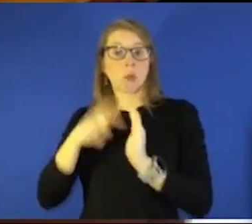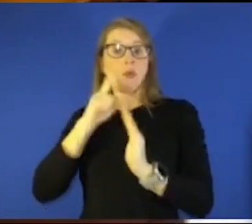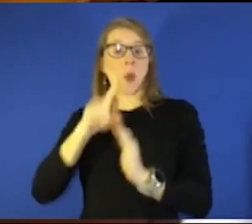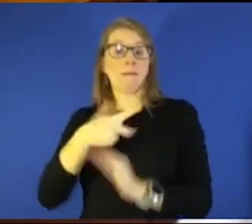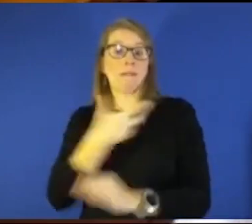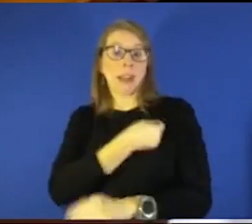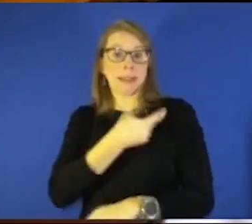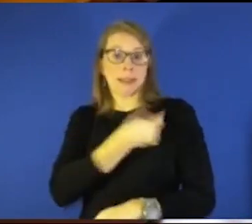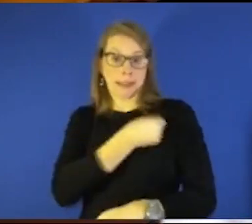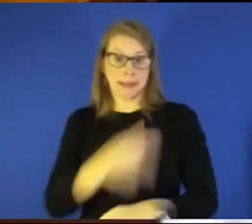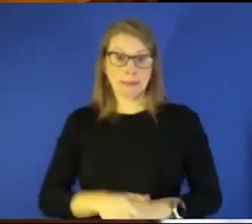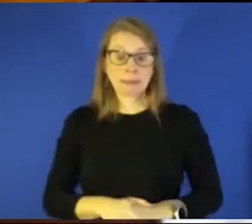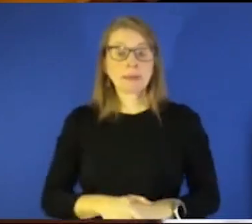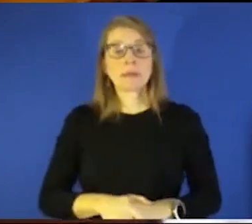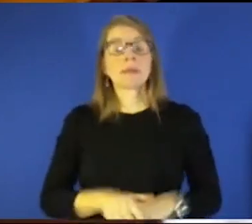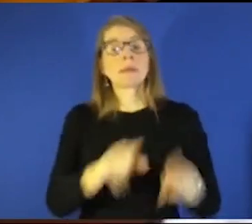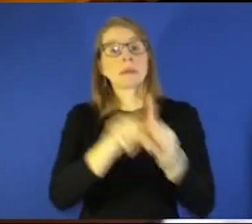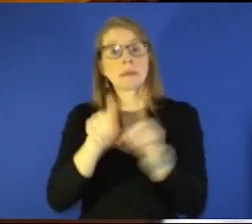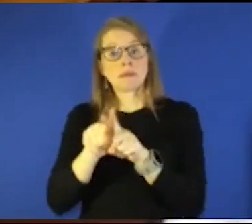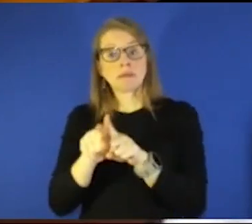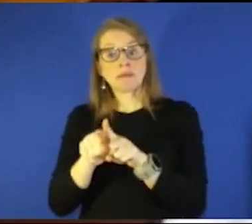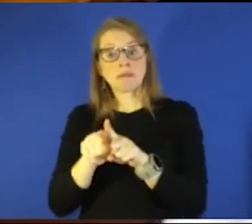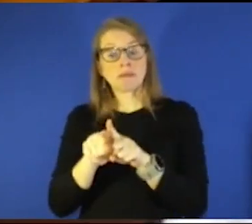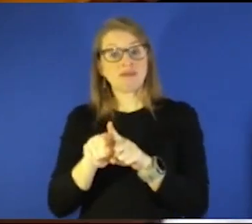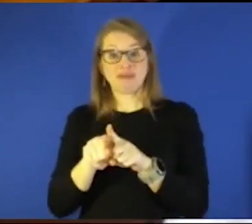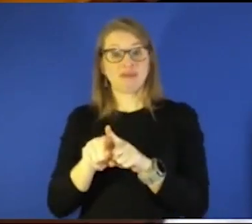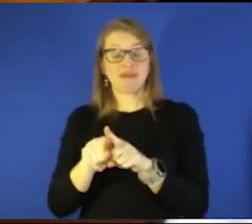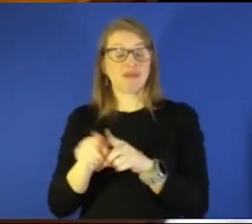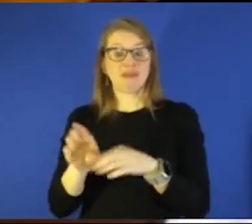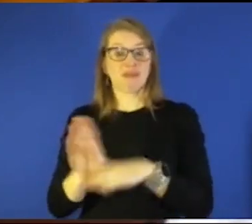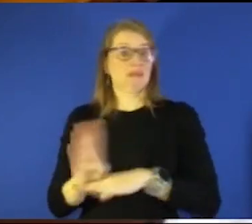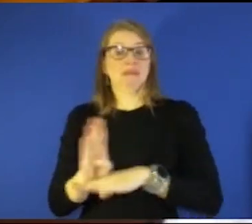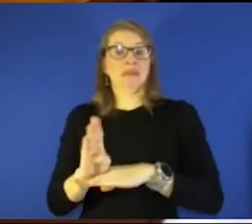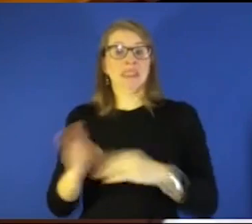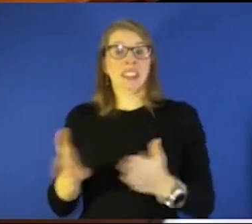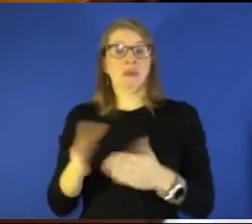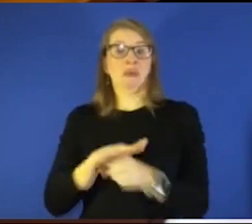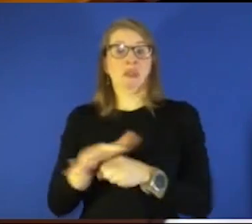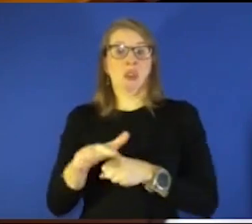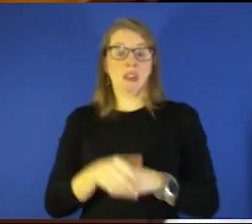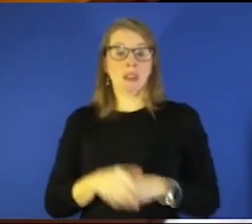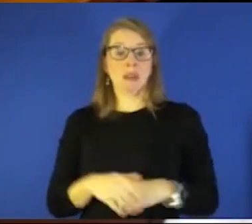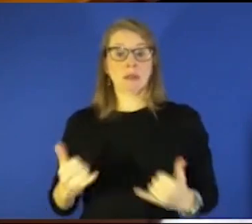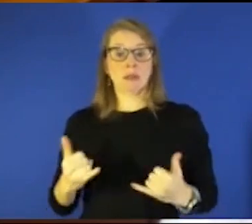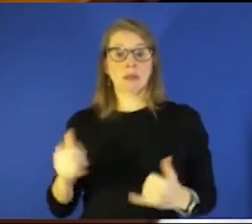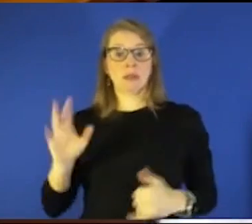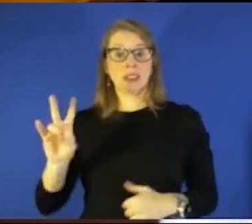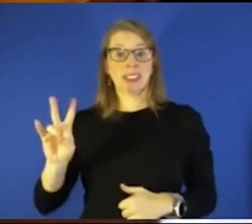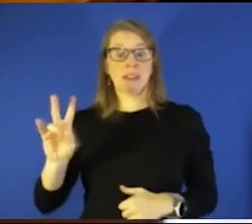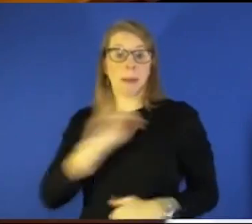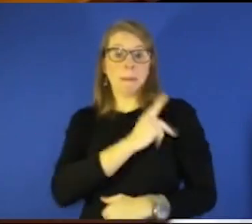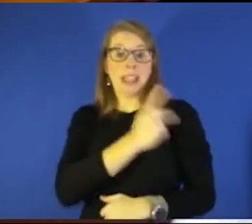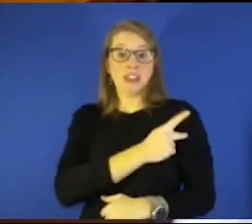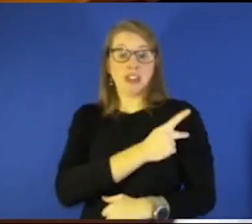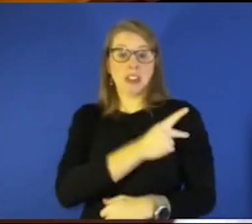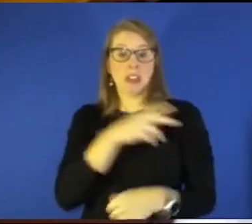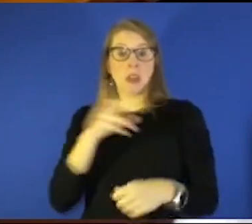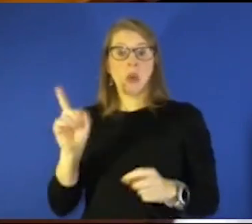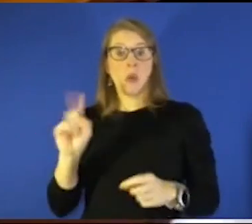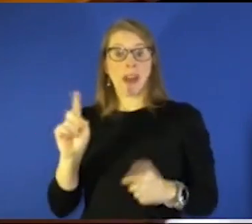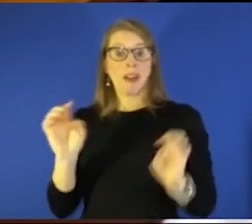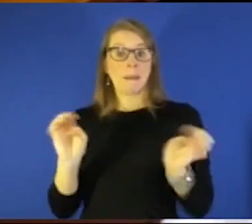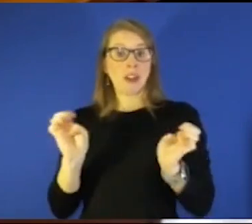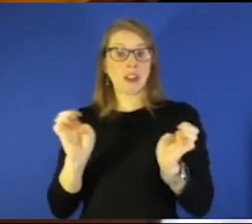vaccines. We also have been running very full here at University Health. We're currently holding 7 patients in our emergency